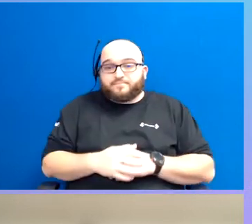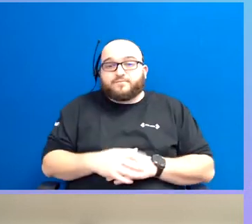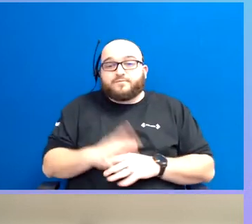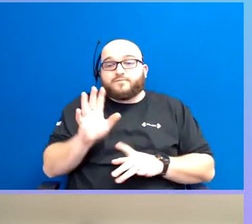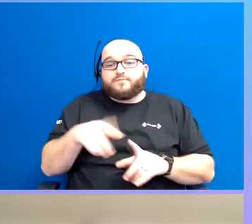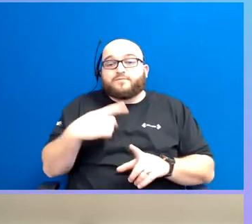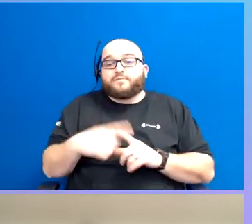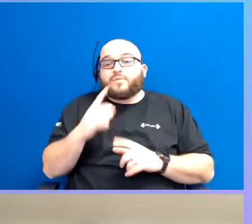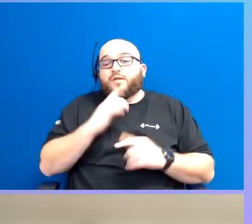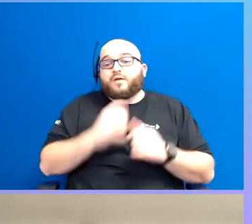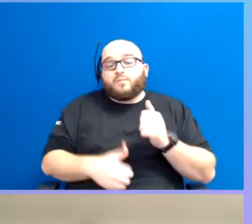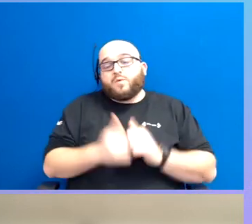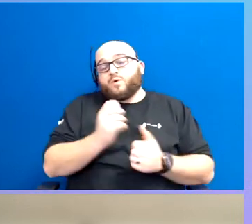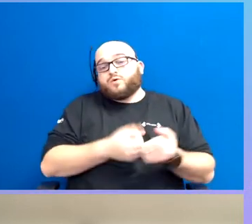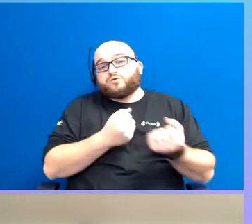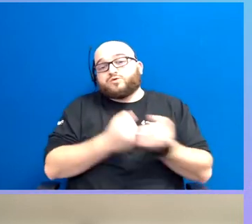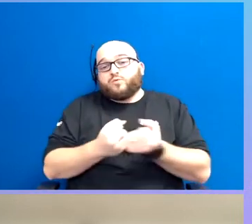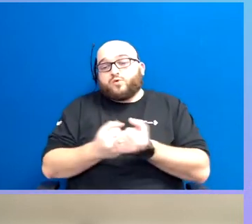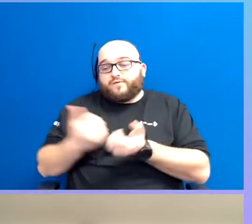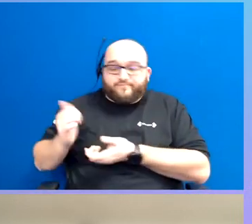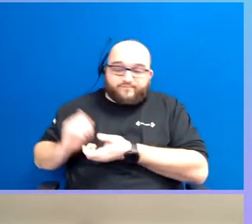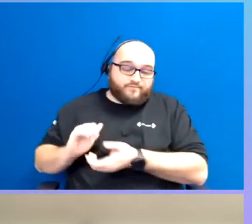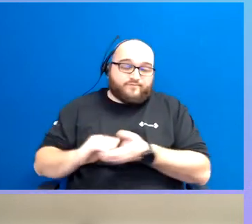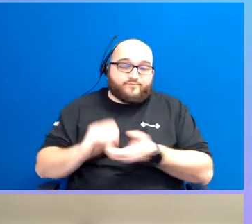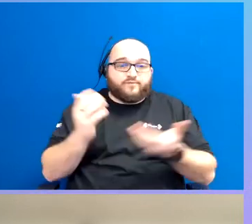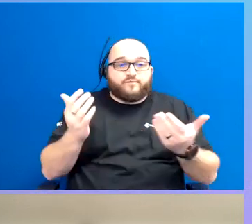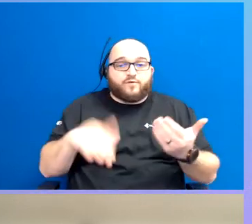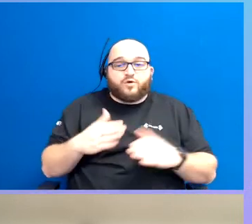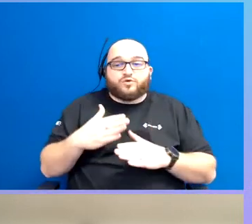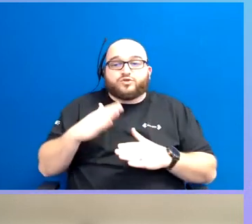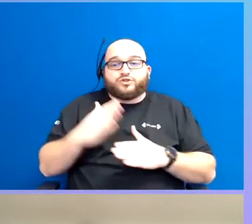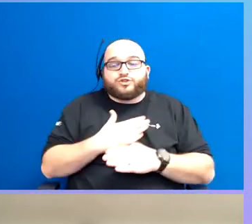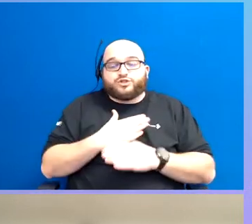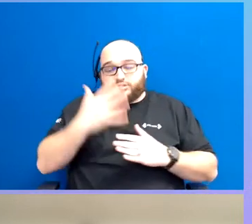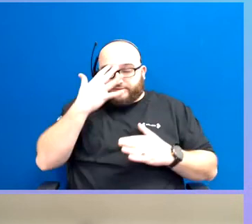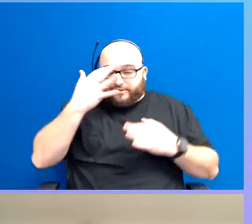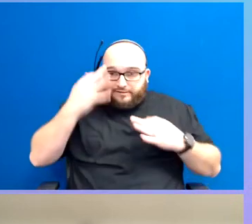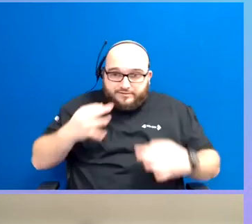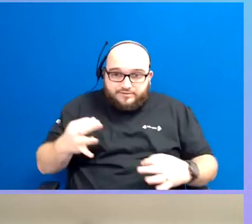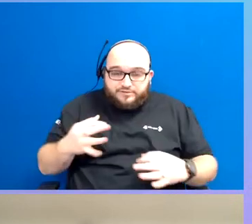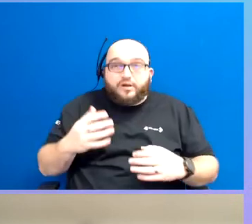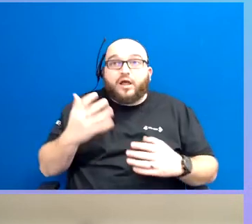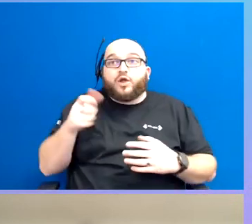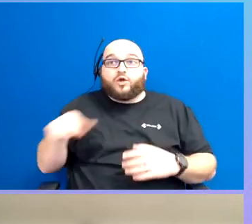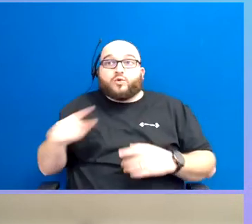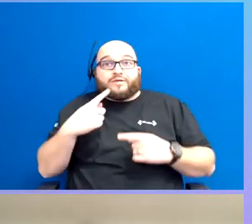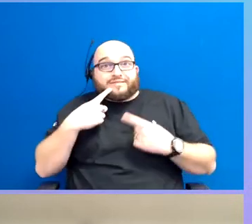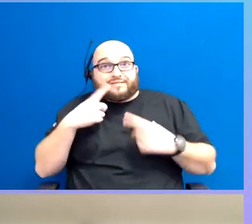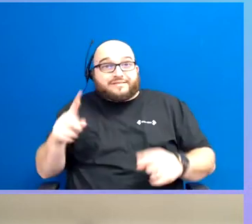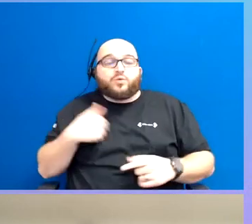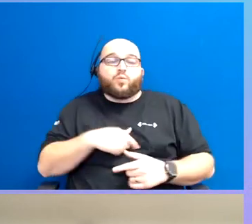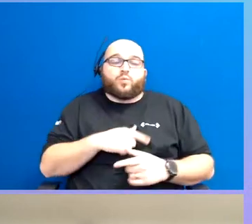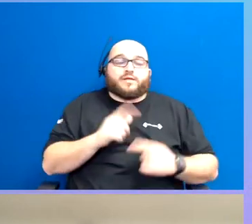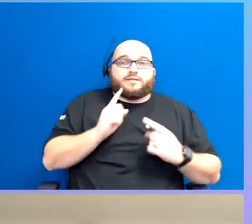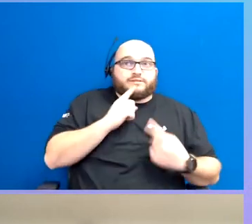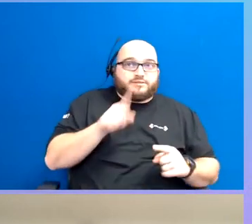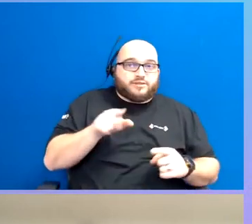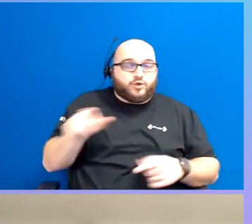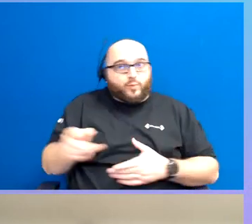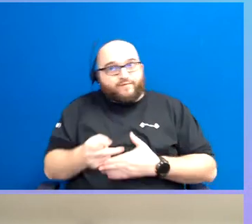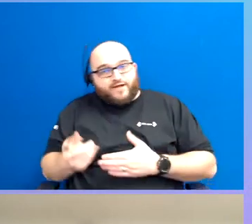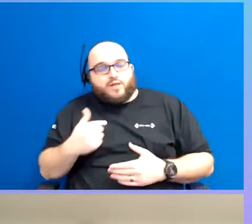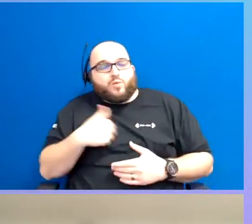supportive, collaborative way. I want shared decisioning. I want shared successes and failures, and that's really